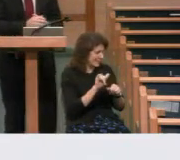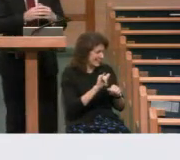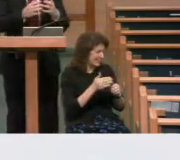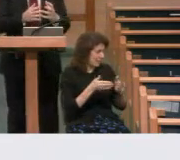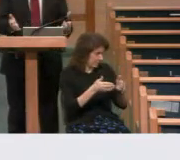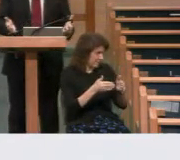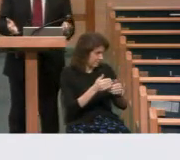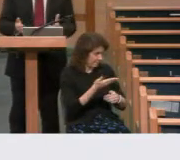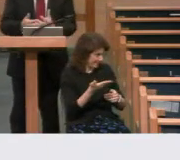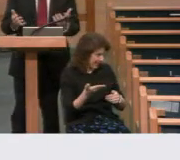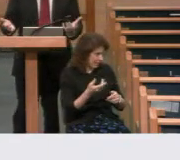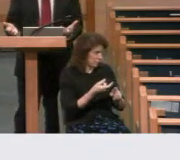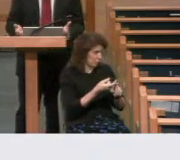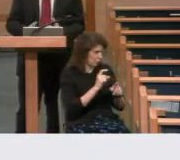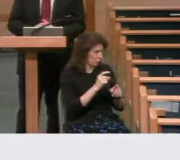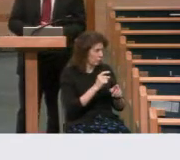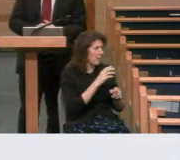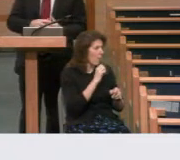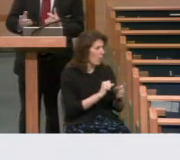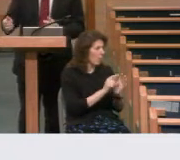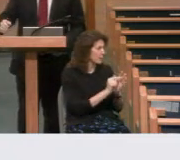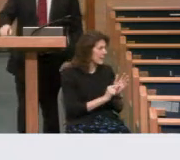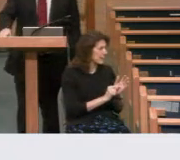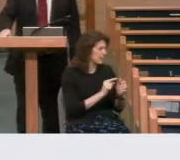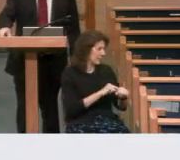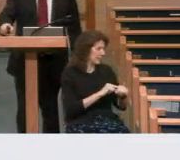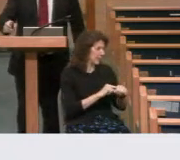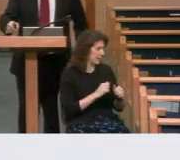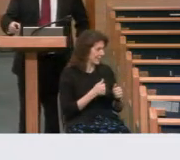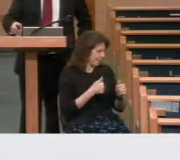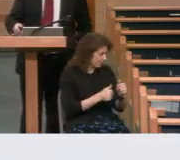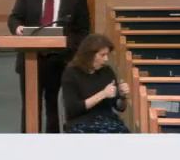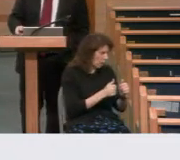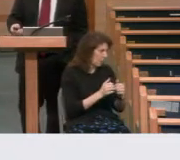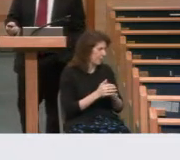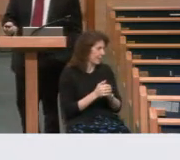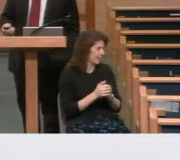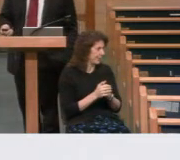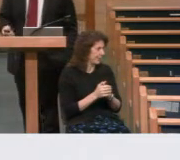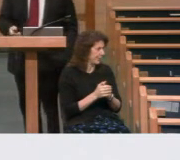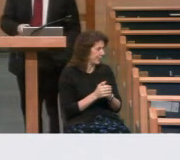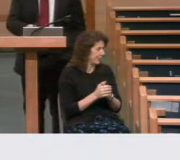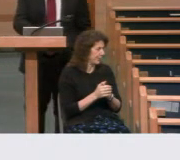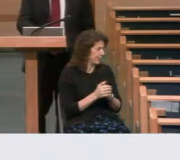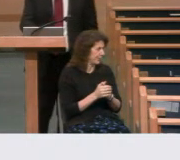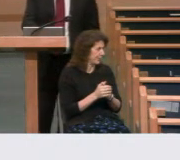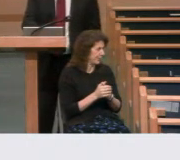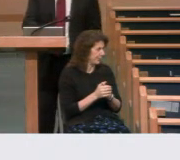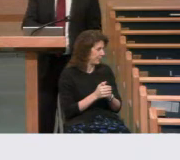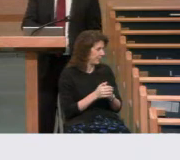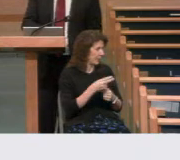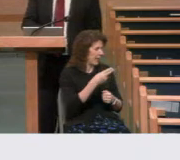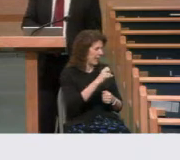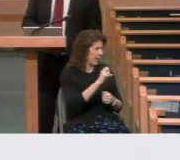future. But because of their apostasy, they are taken into captivity. And it's Hezekiah